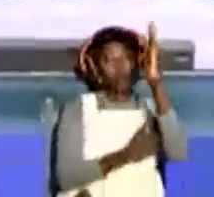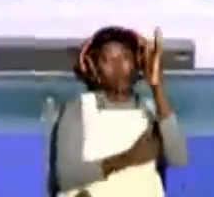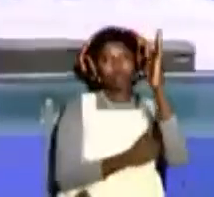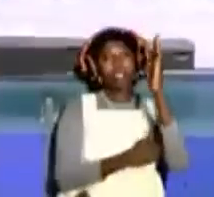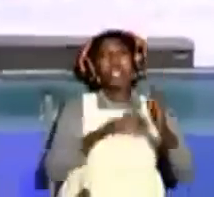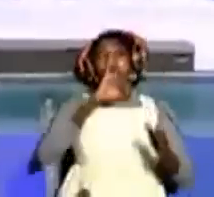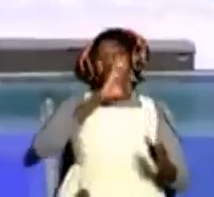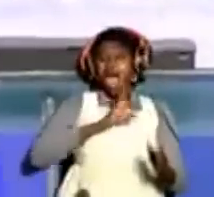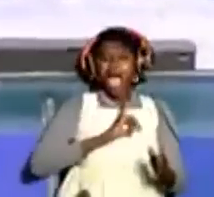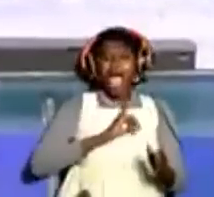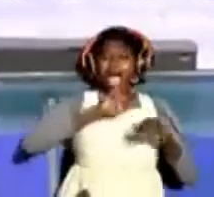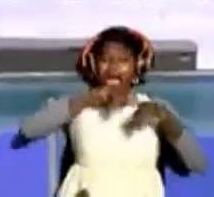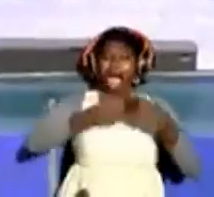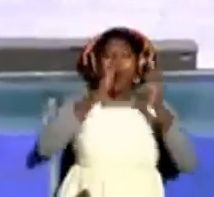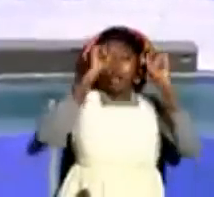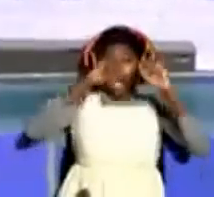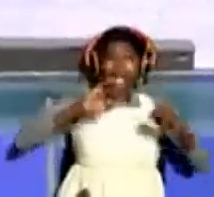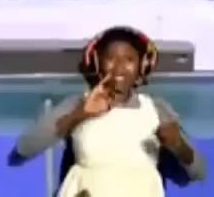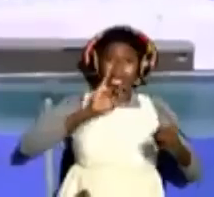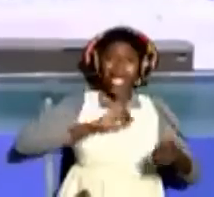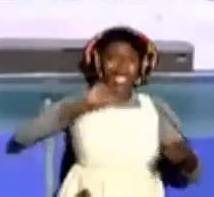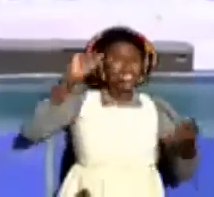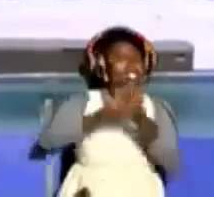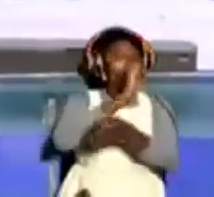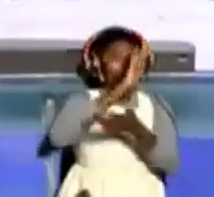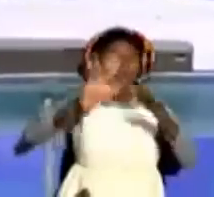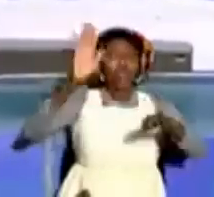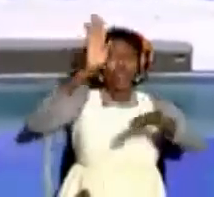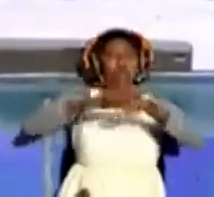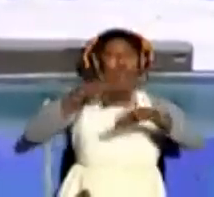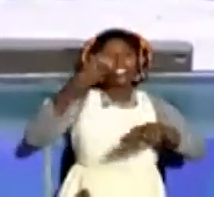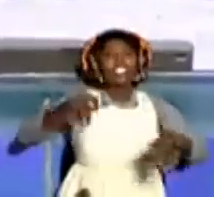How will I perish on the pulpit?